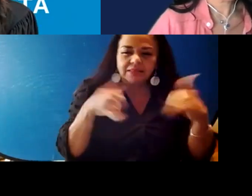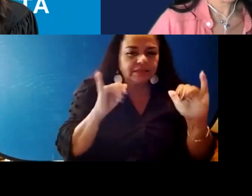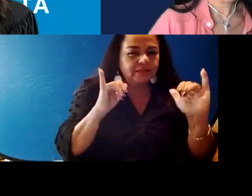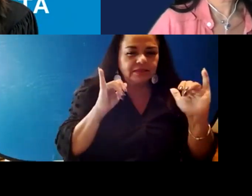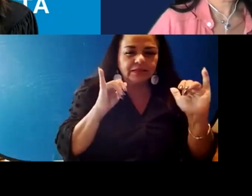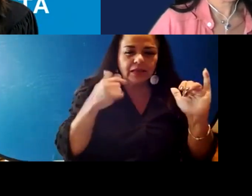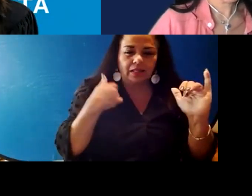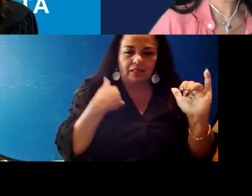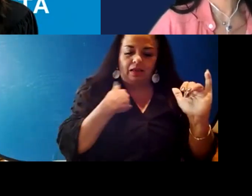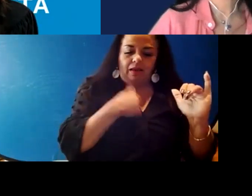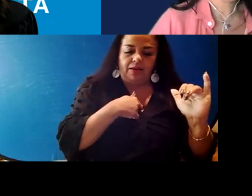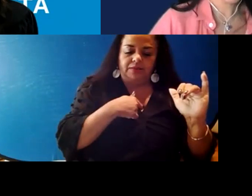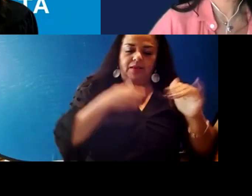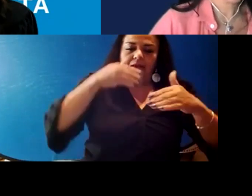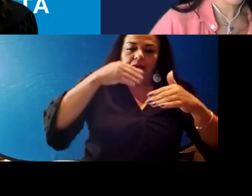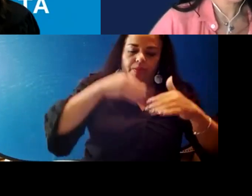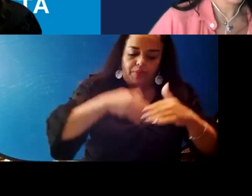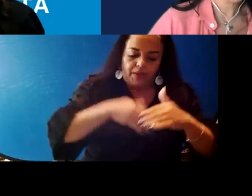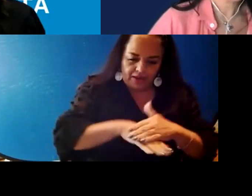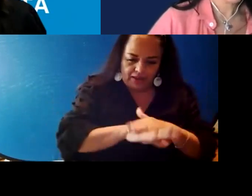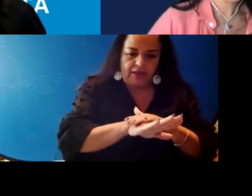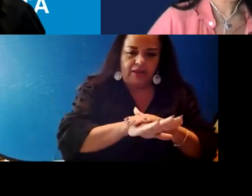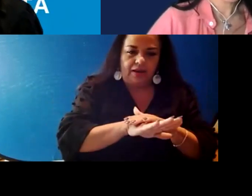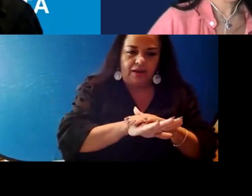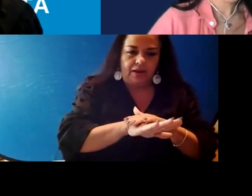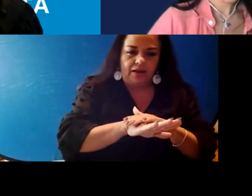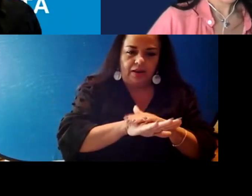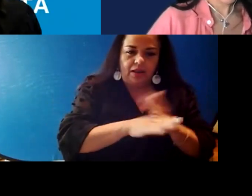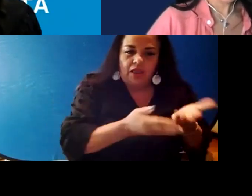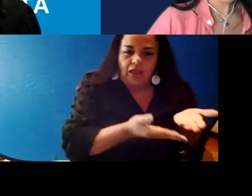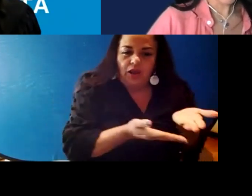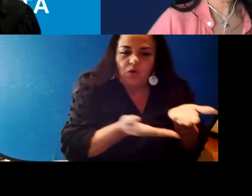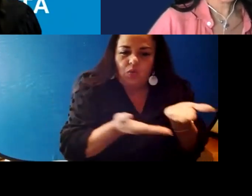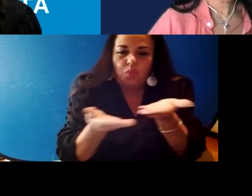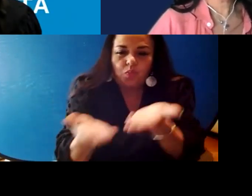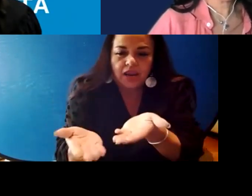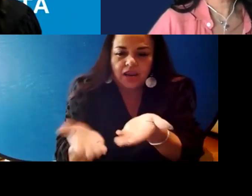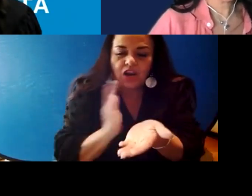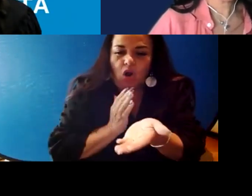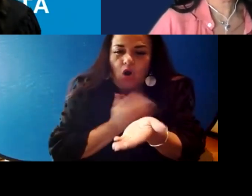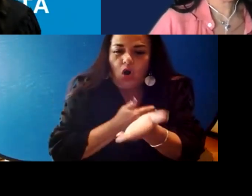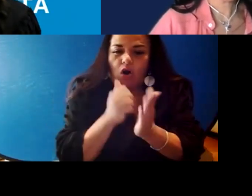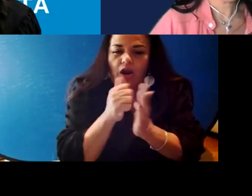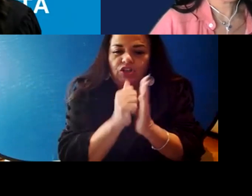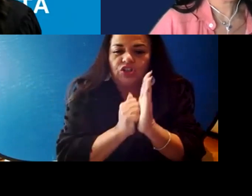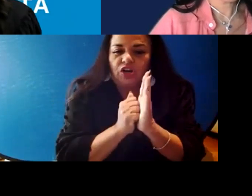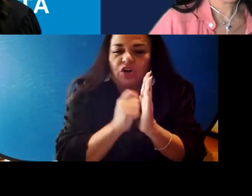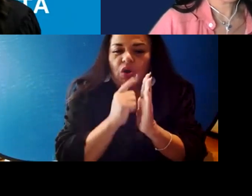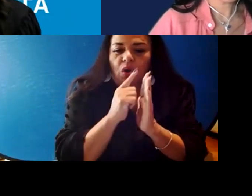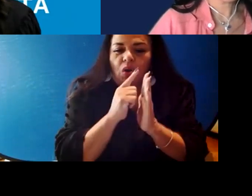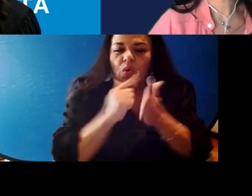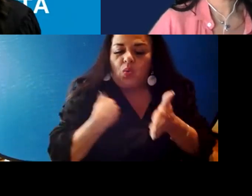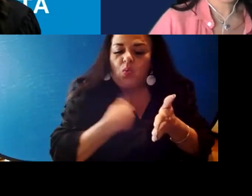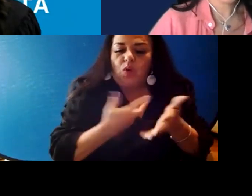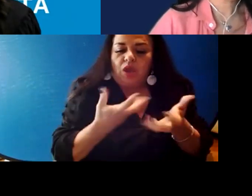coming in and bringing our own agenda of what we want from somebody. Like, we want to be invited, we want